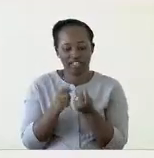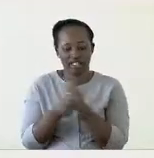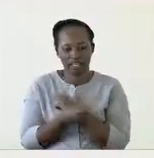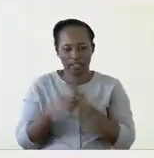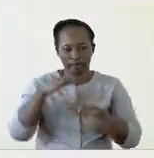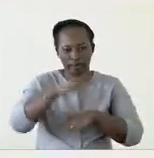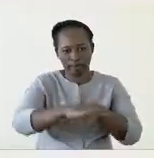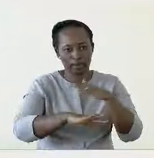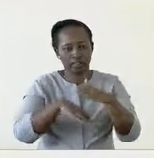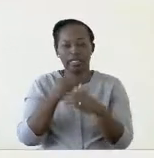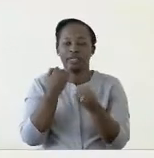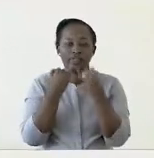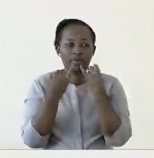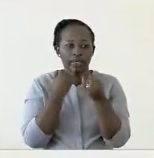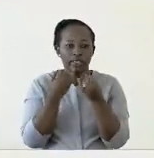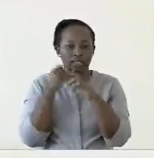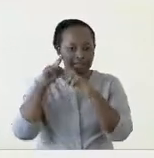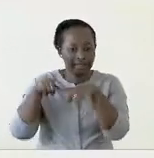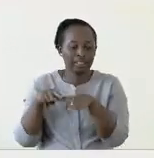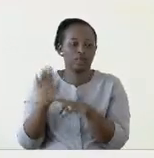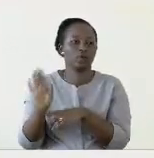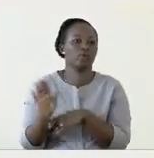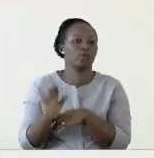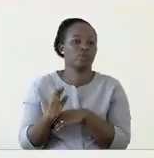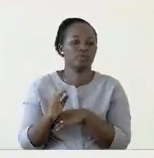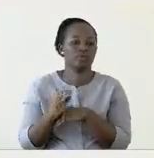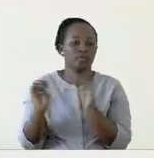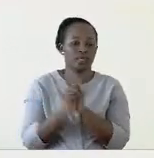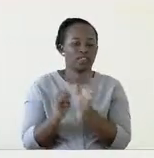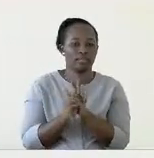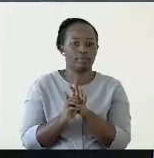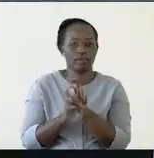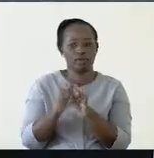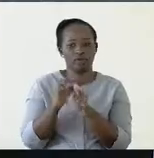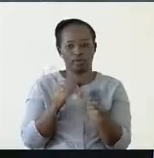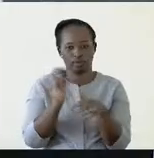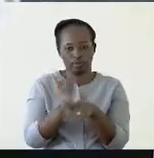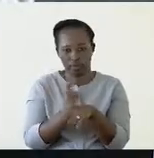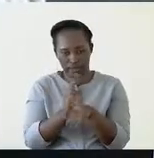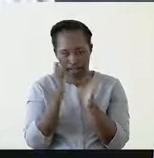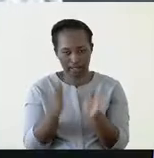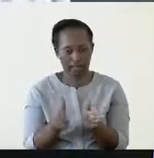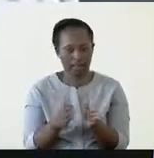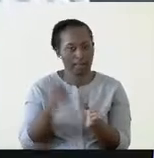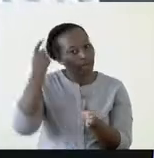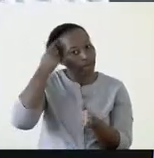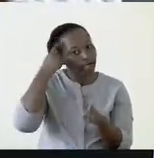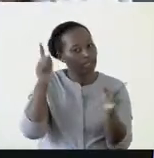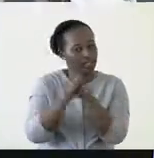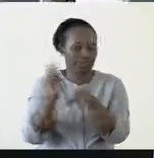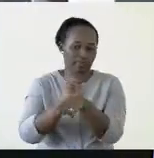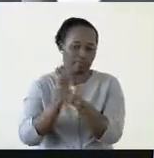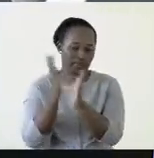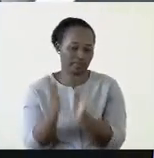and information is relied on. Let me give an example of modulator. We can have the brain is a modulator, all right?